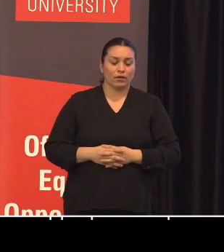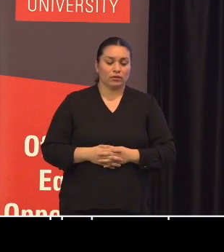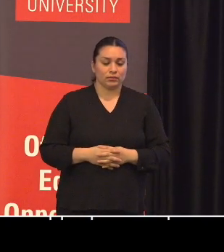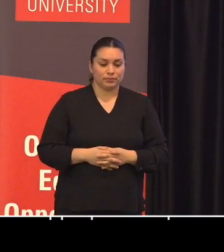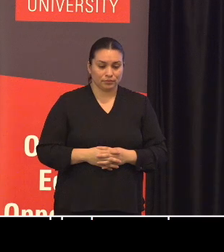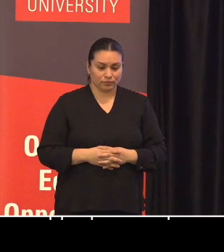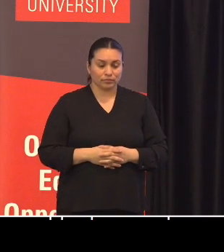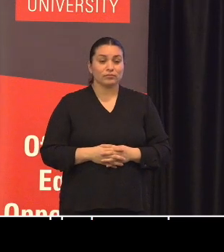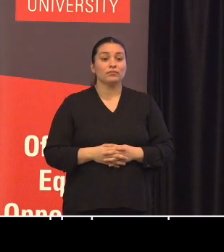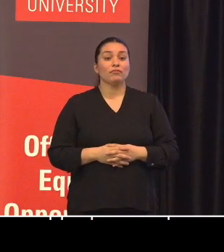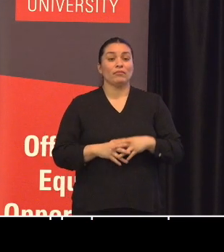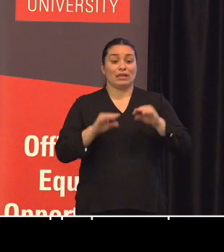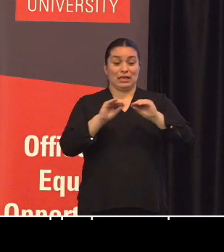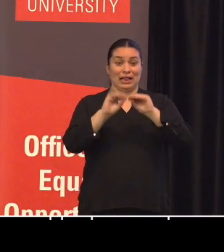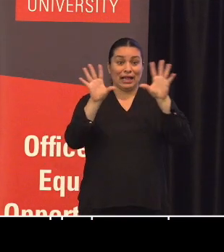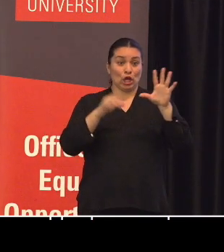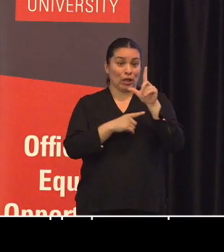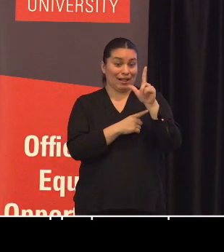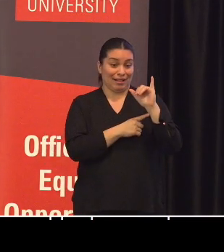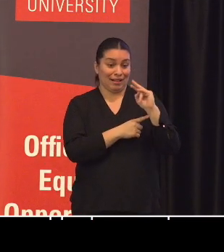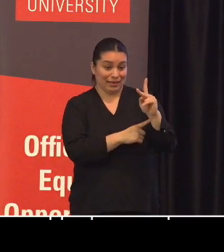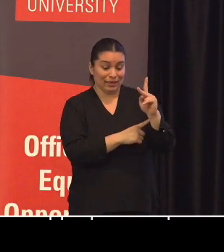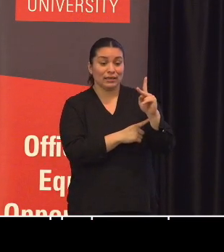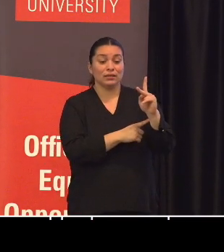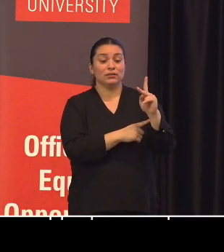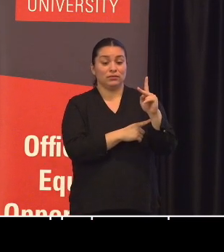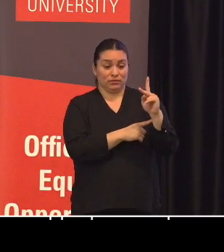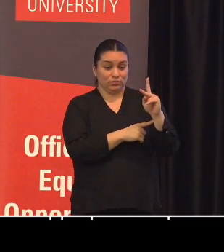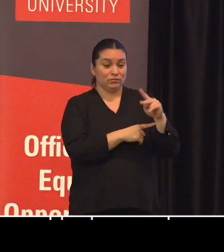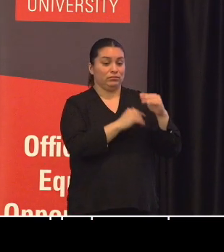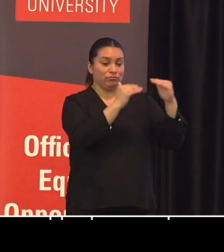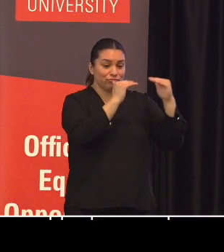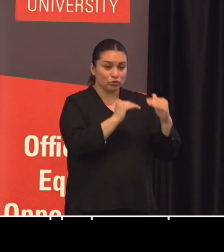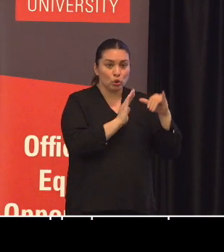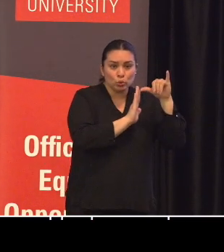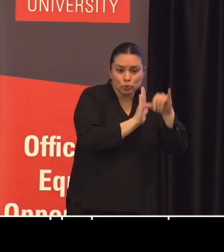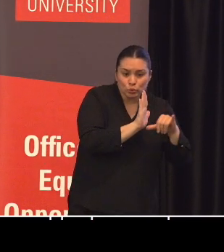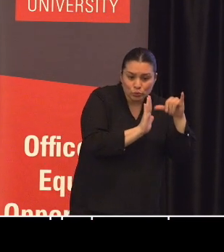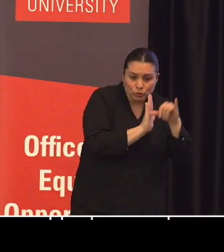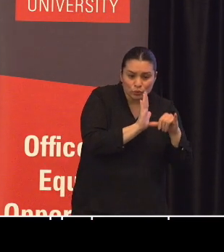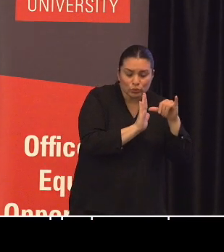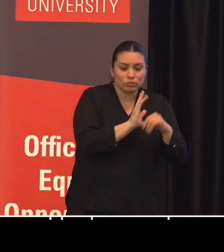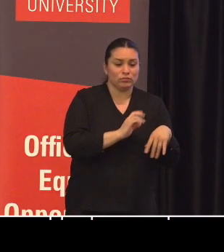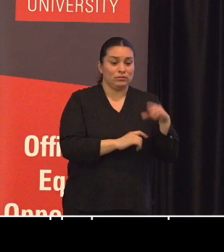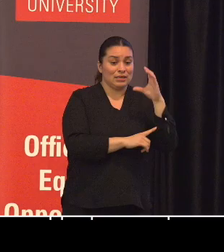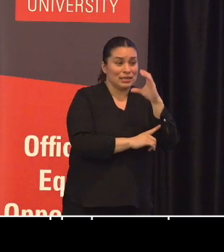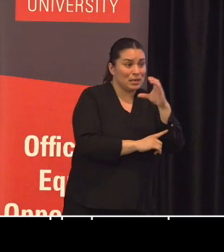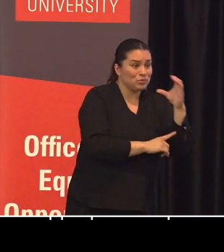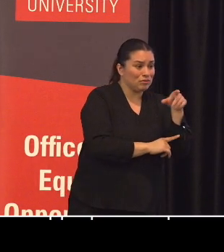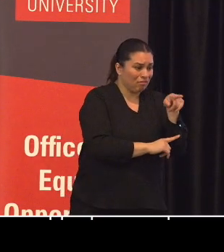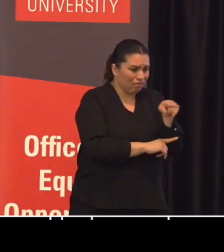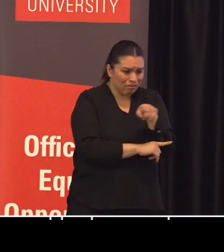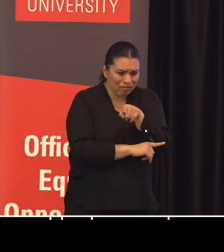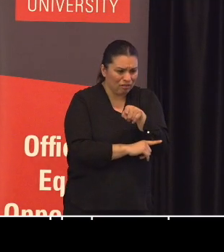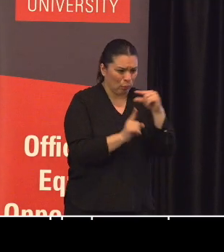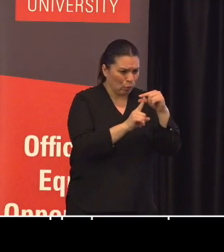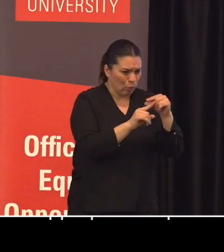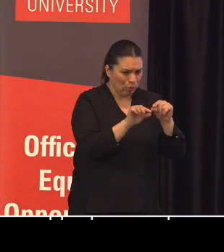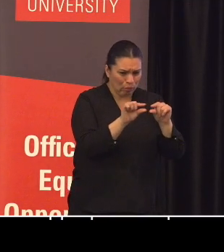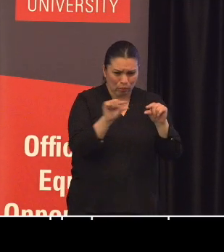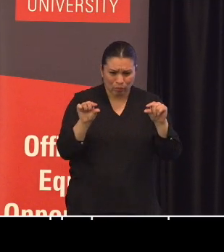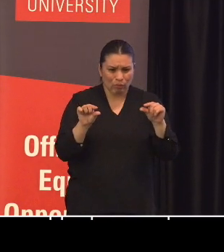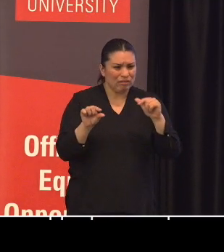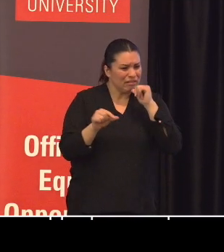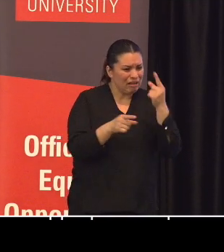captions, YouTube is huge. I guarantee we can find some more videos that'll talk about the same thing.